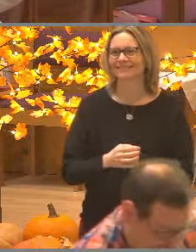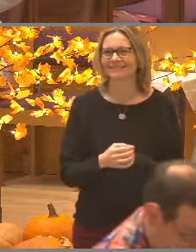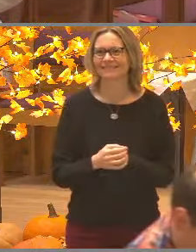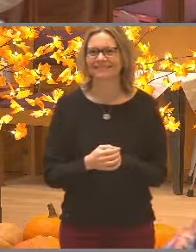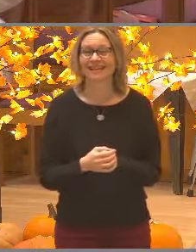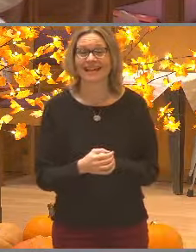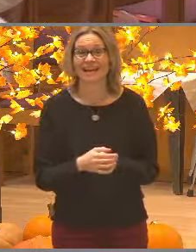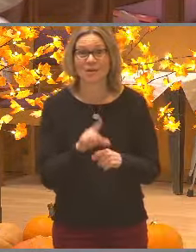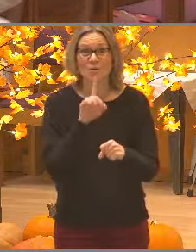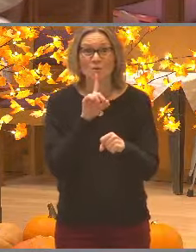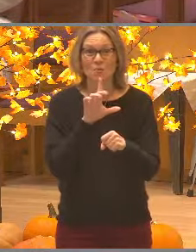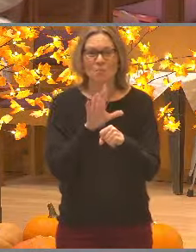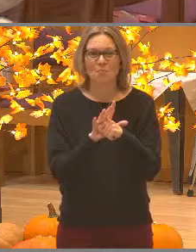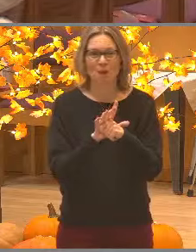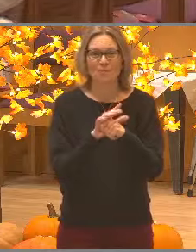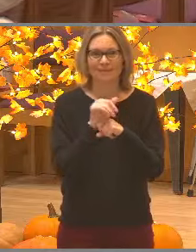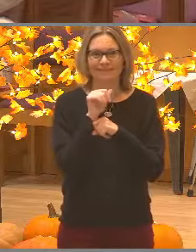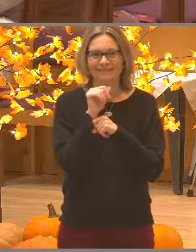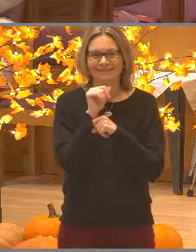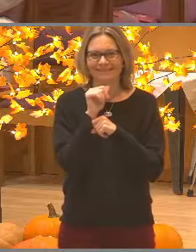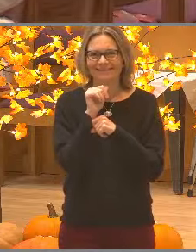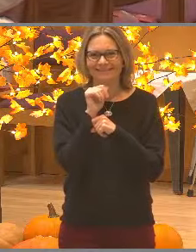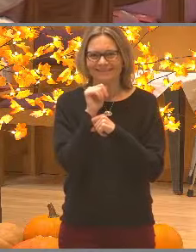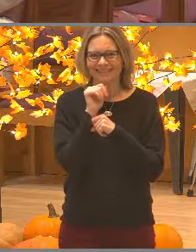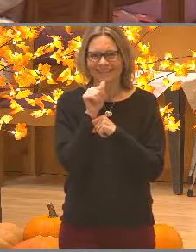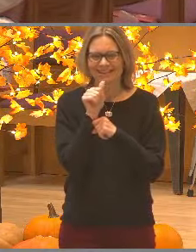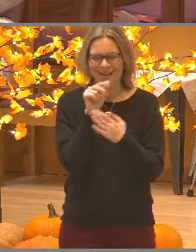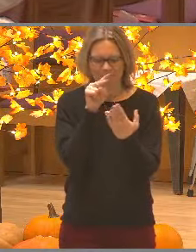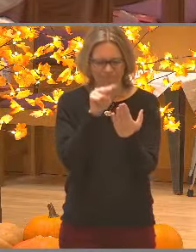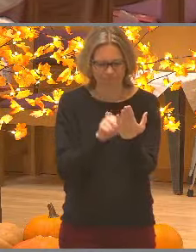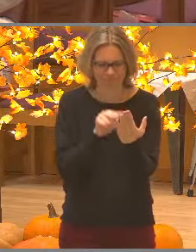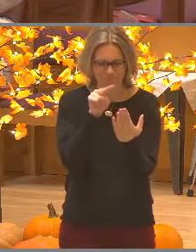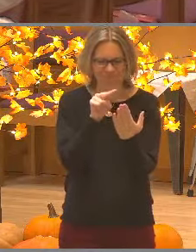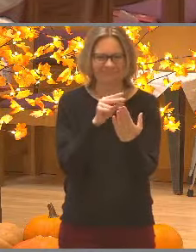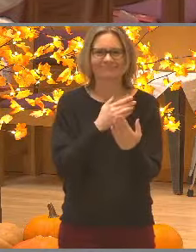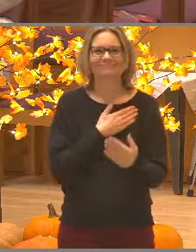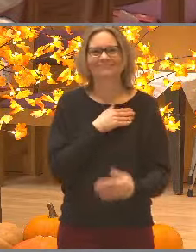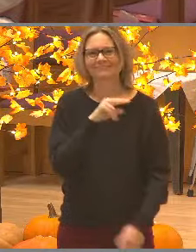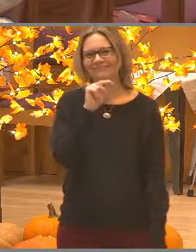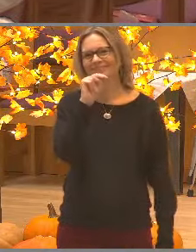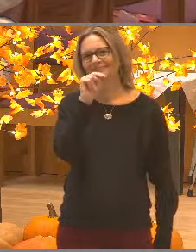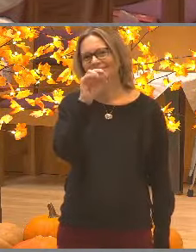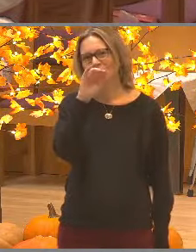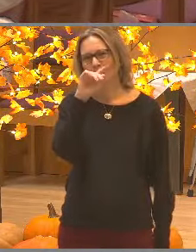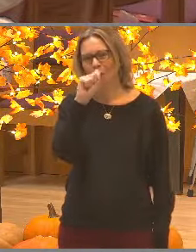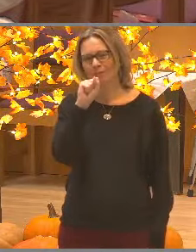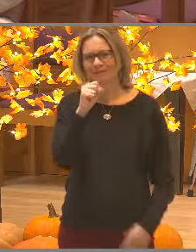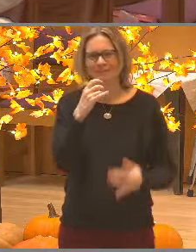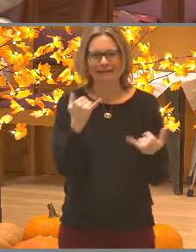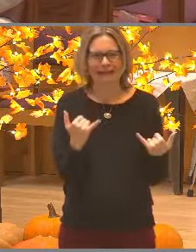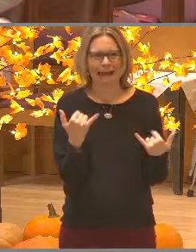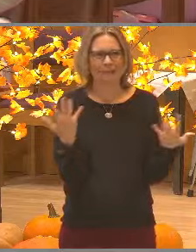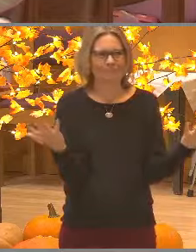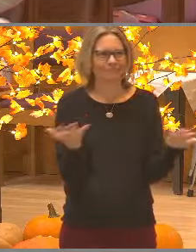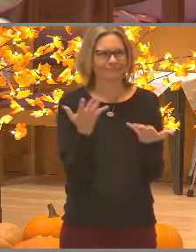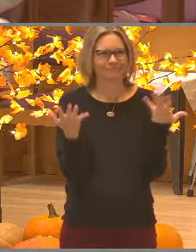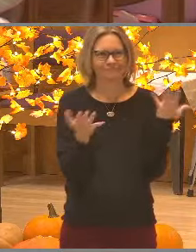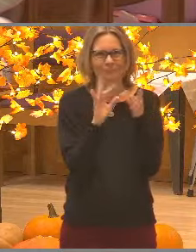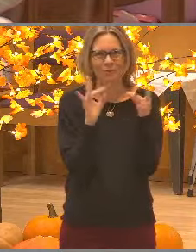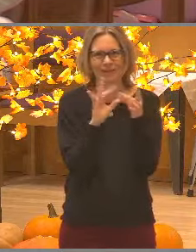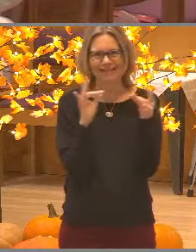Can you promise me not to look at my notes before you preach the young worshipers' message? Because now I don't have anything to say again.